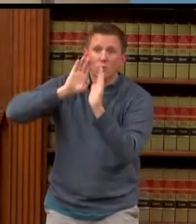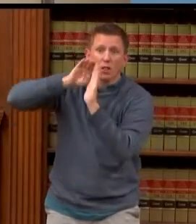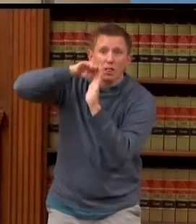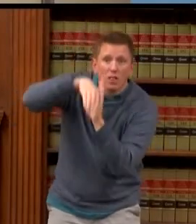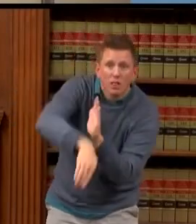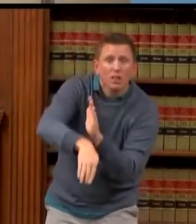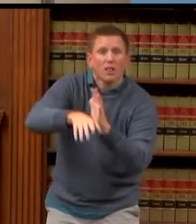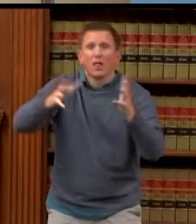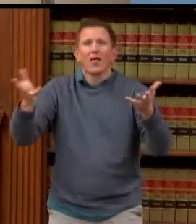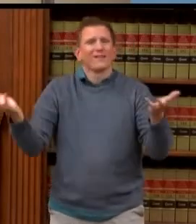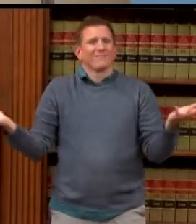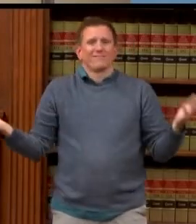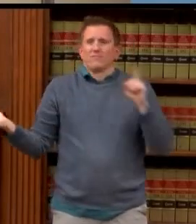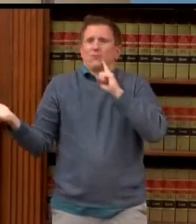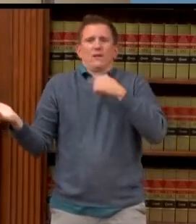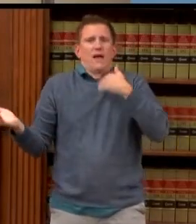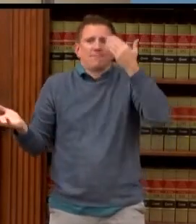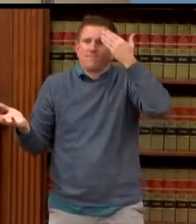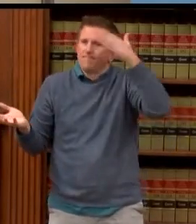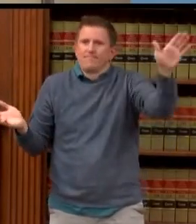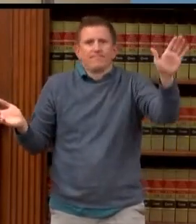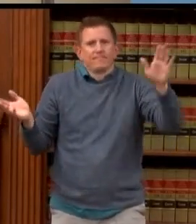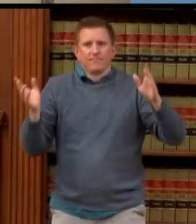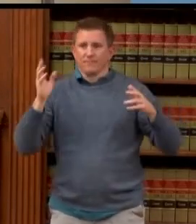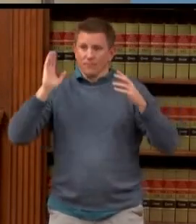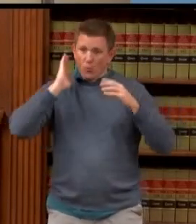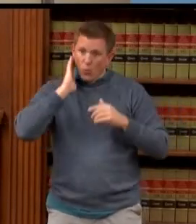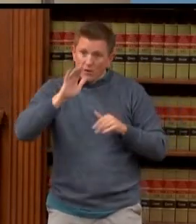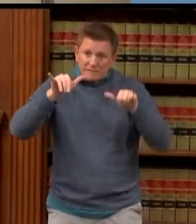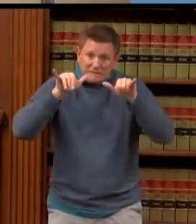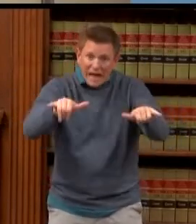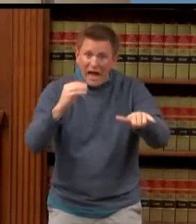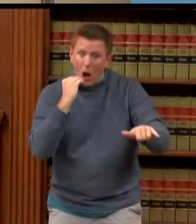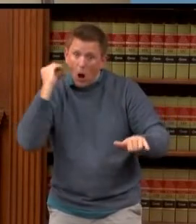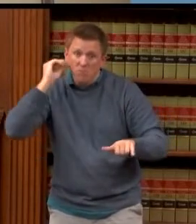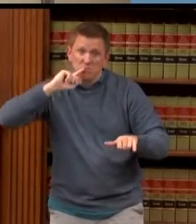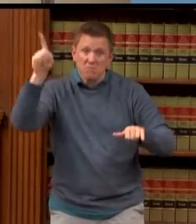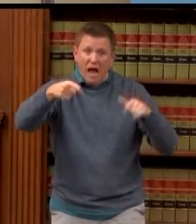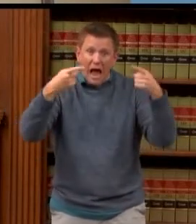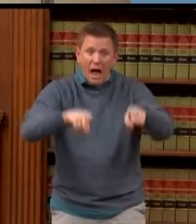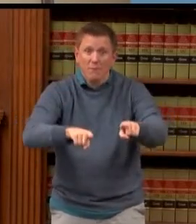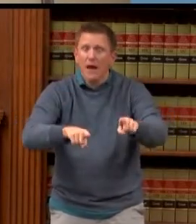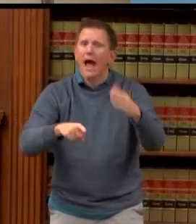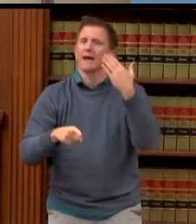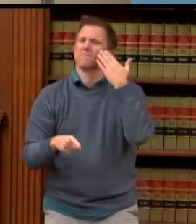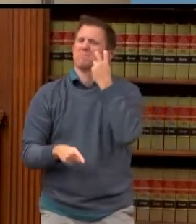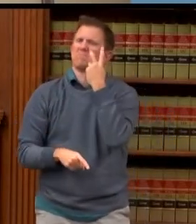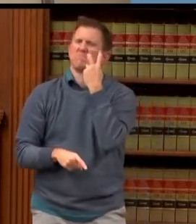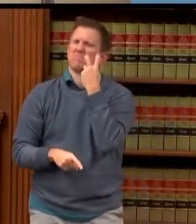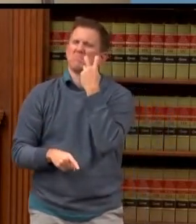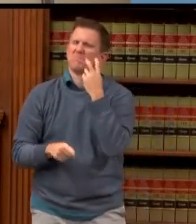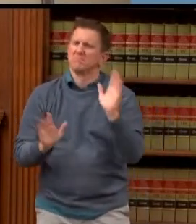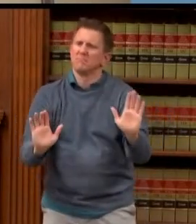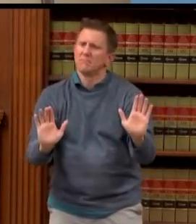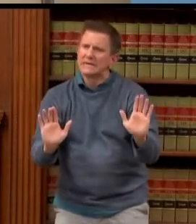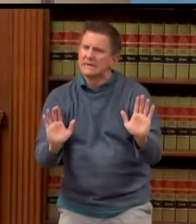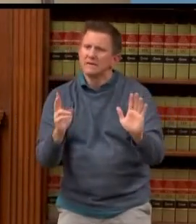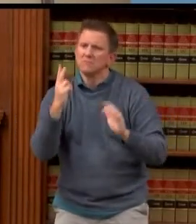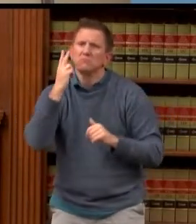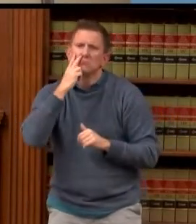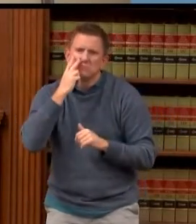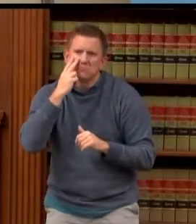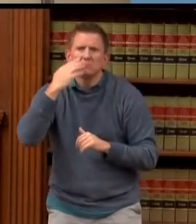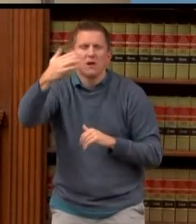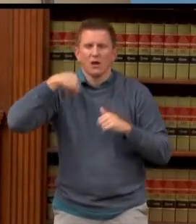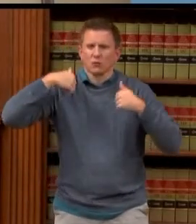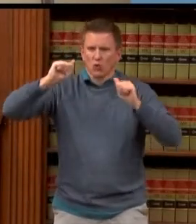order is imminent, but I know that we've implemented a lot of strategies to try to get these numbers down. And if we